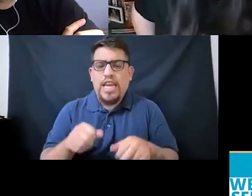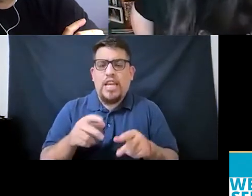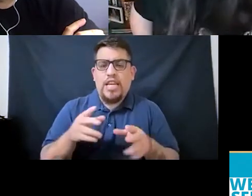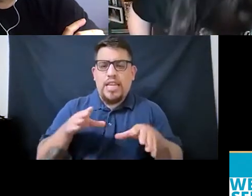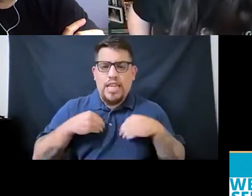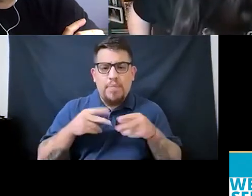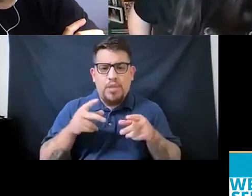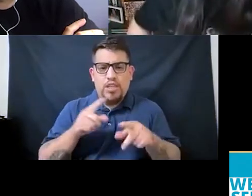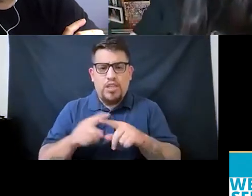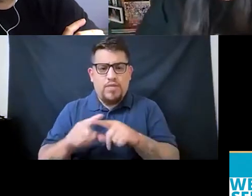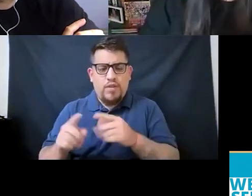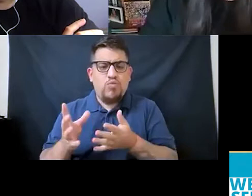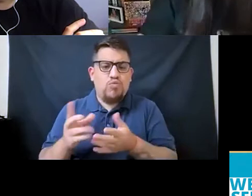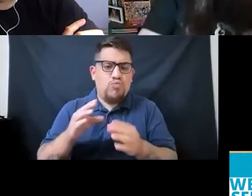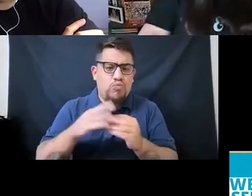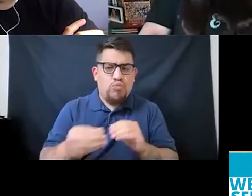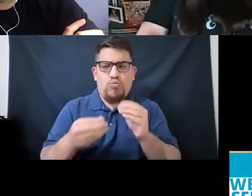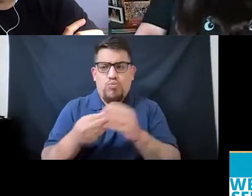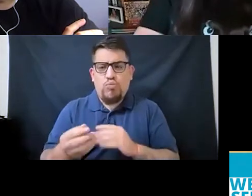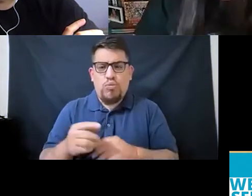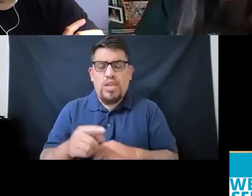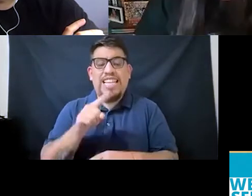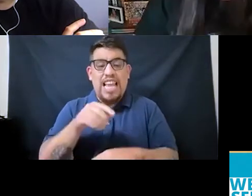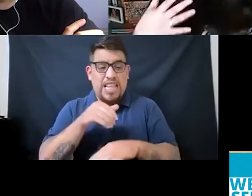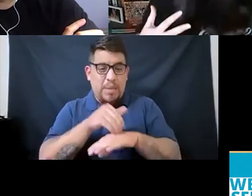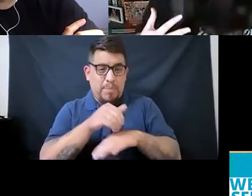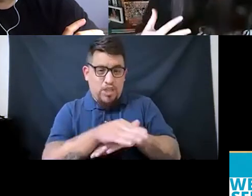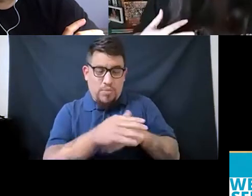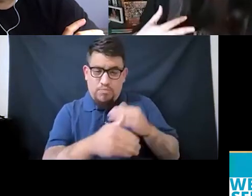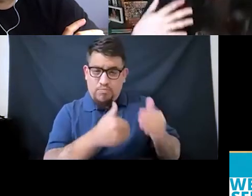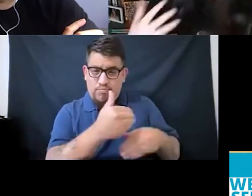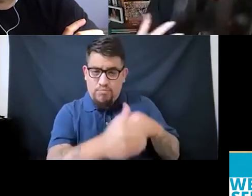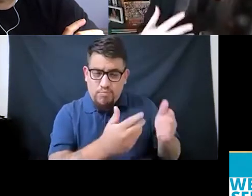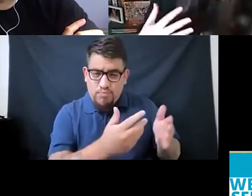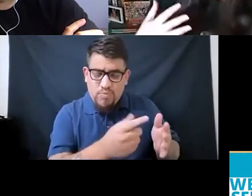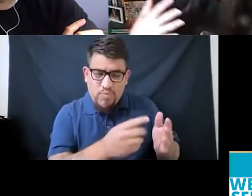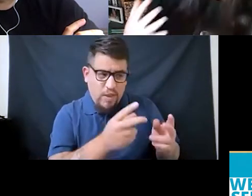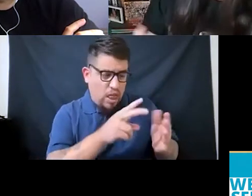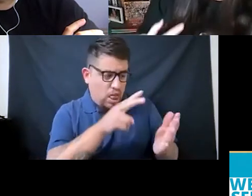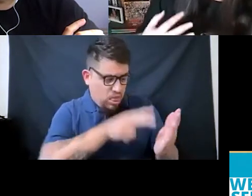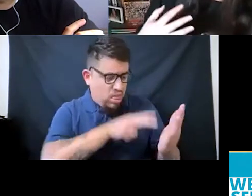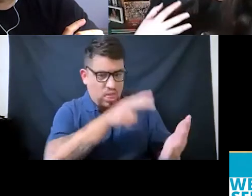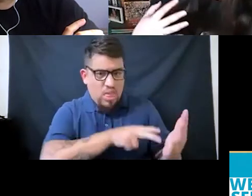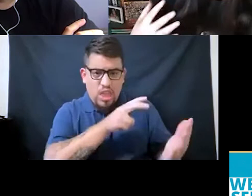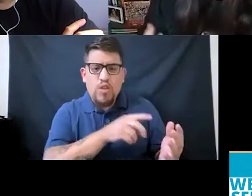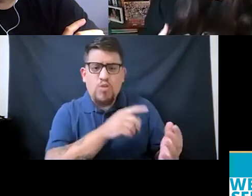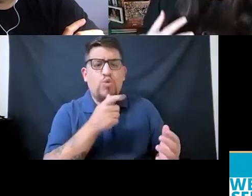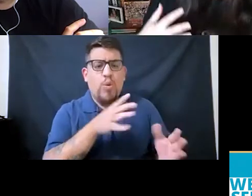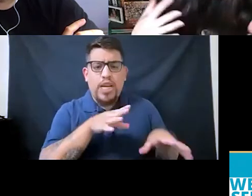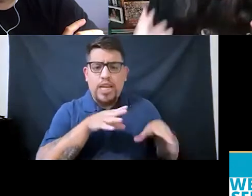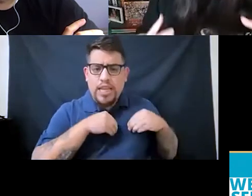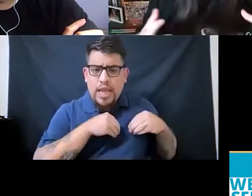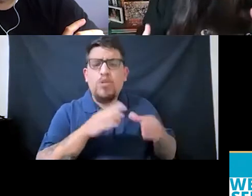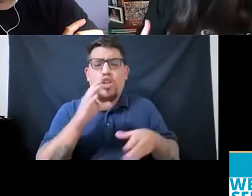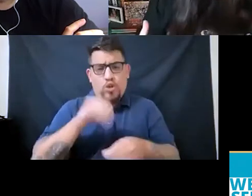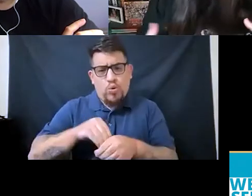And that really, like, the submission process of like going through submissions and then finding who we wanted to accept to include